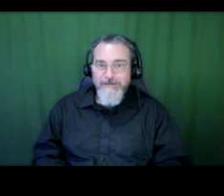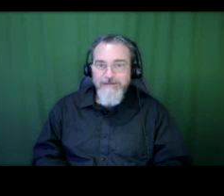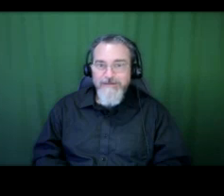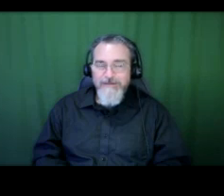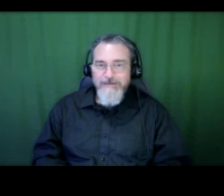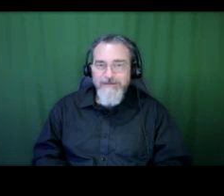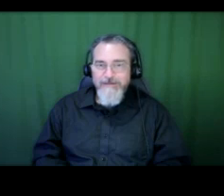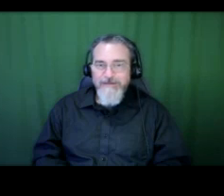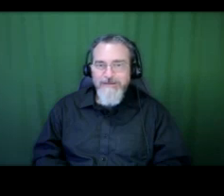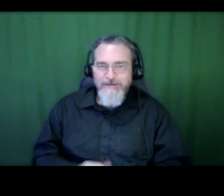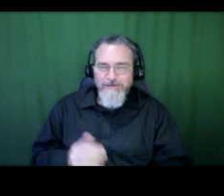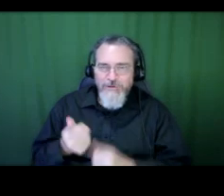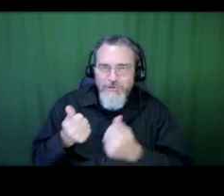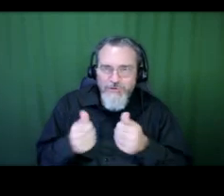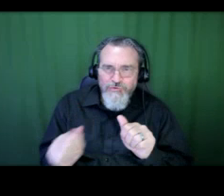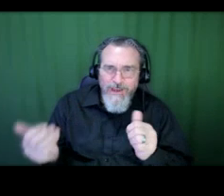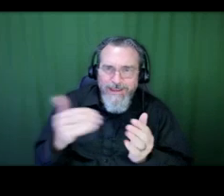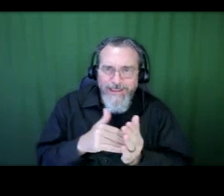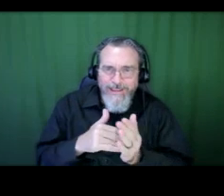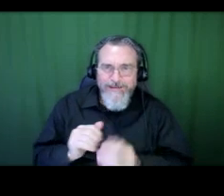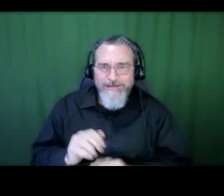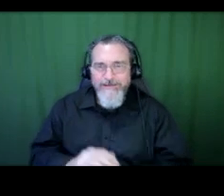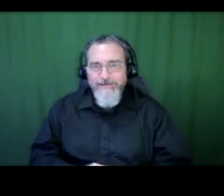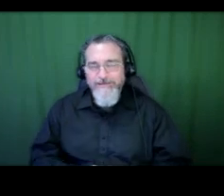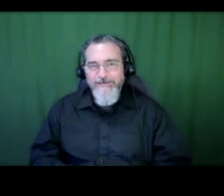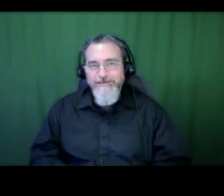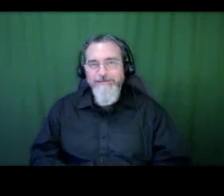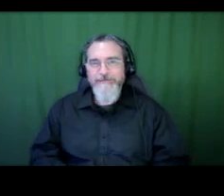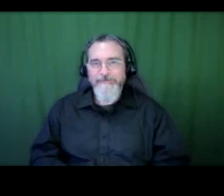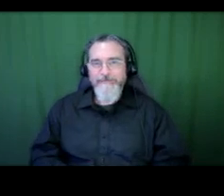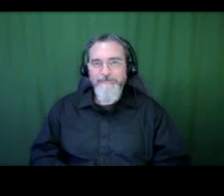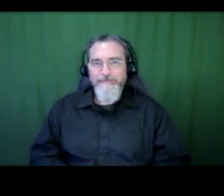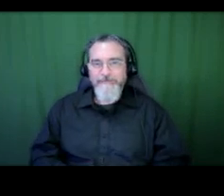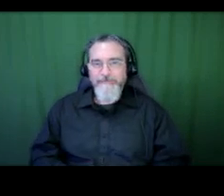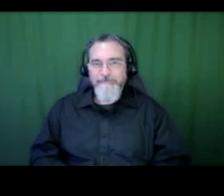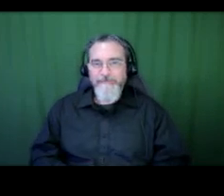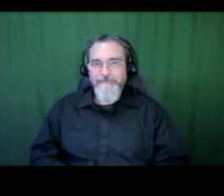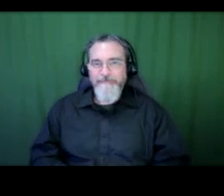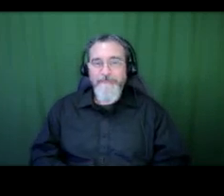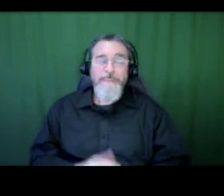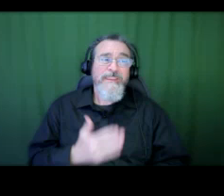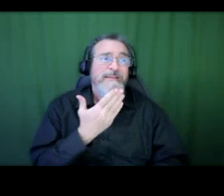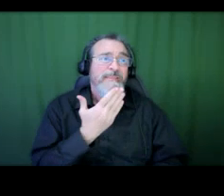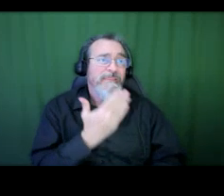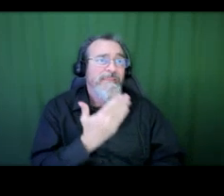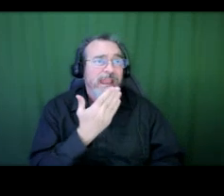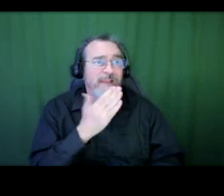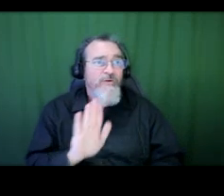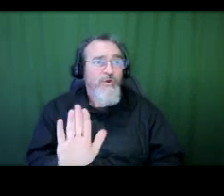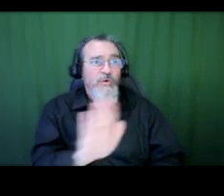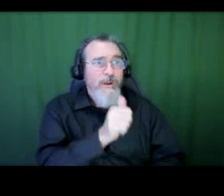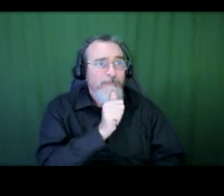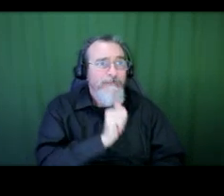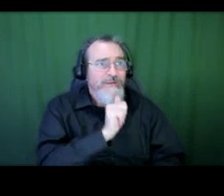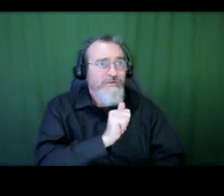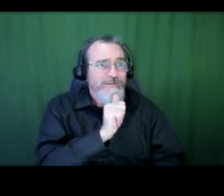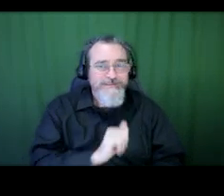Try it one more time. Okay, one second. Thanks everybody for your patience here. We Yeah, want to sorry about hear